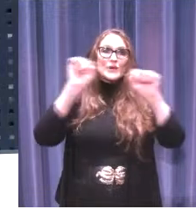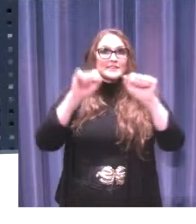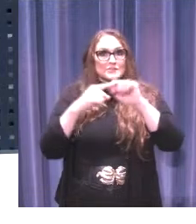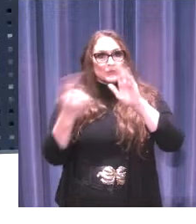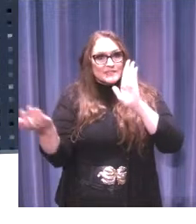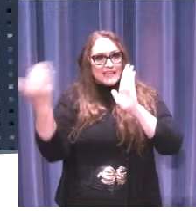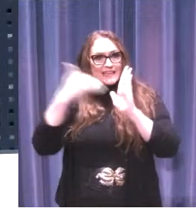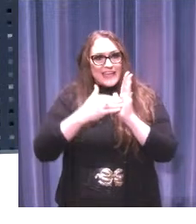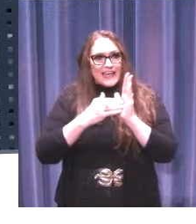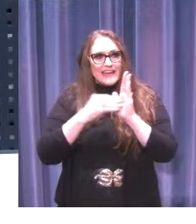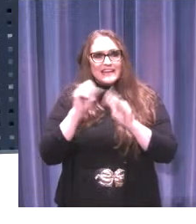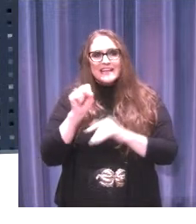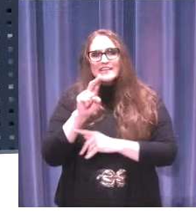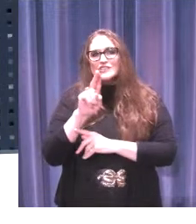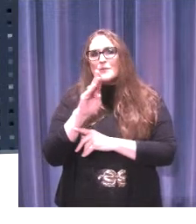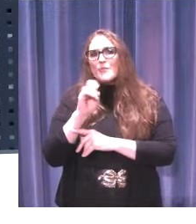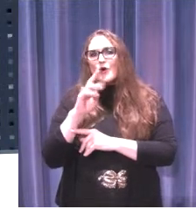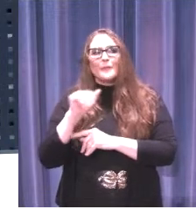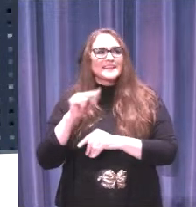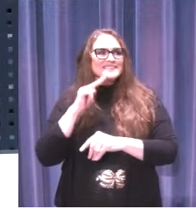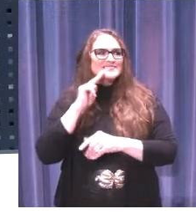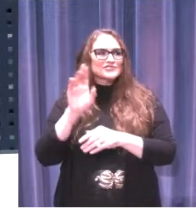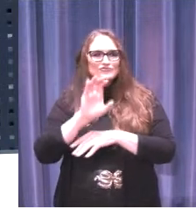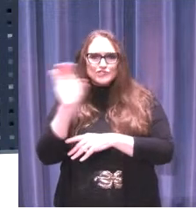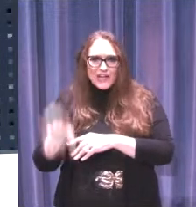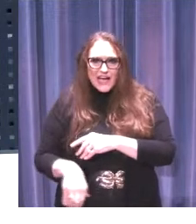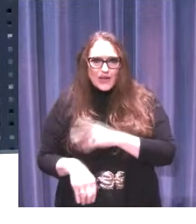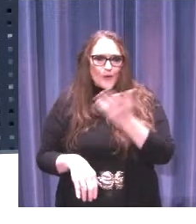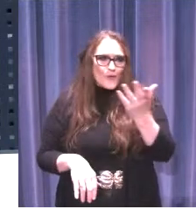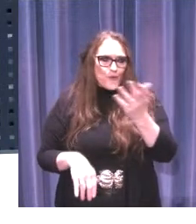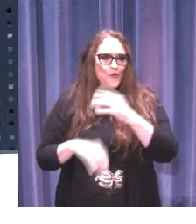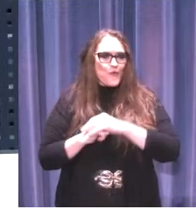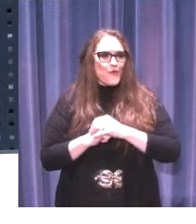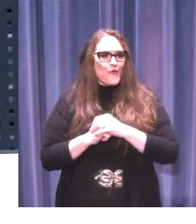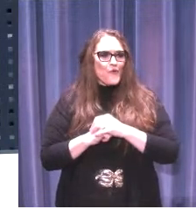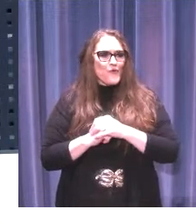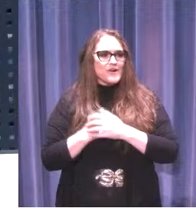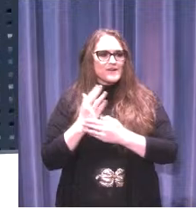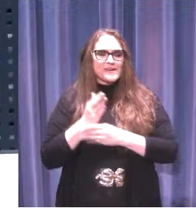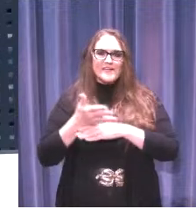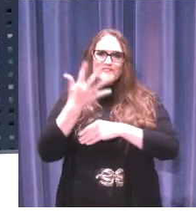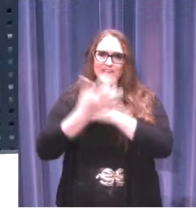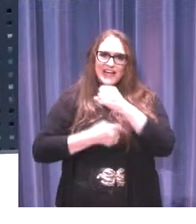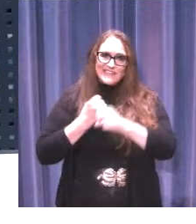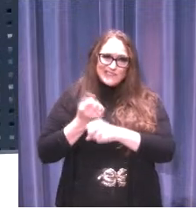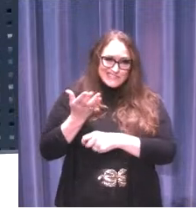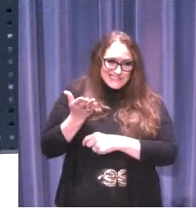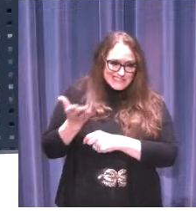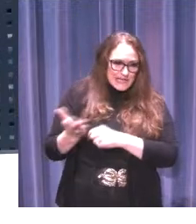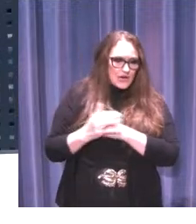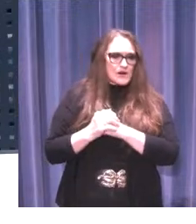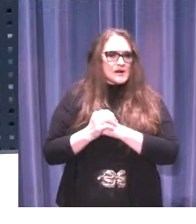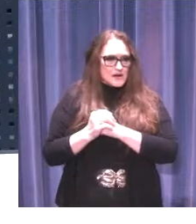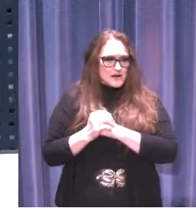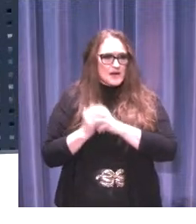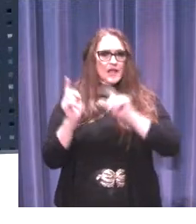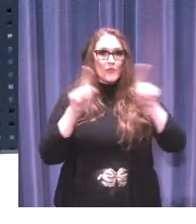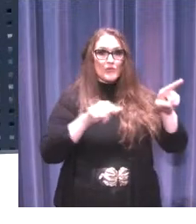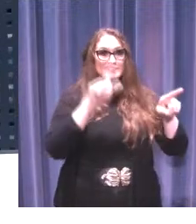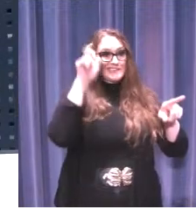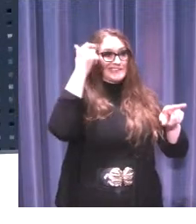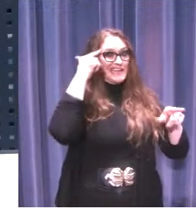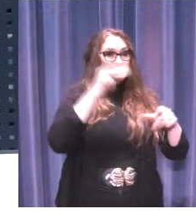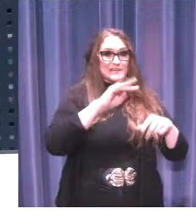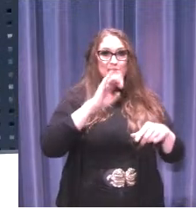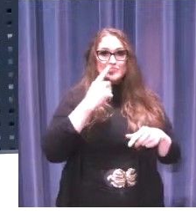in suburban Chicago. And after 5 years there, I went to Lansing, Michigan,